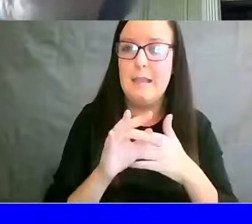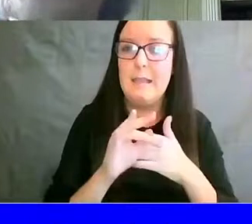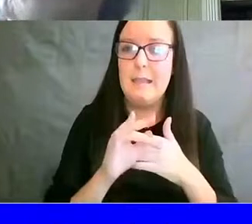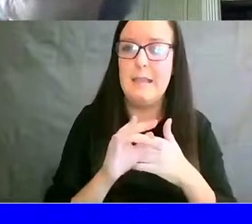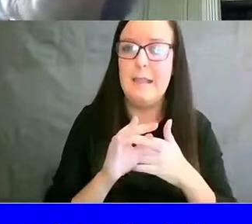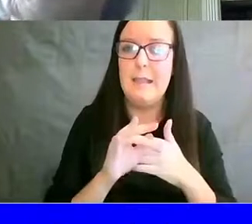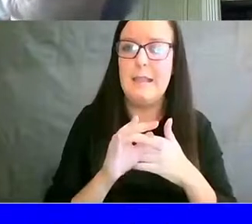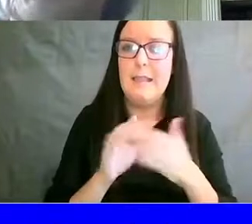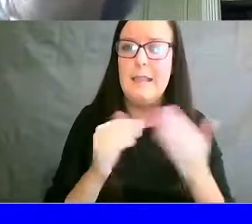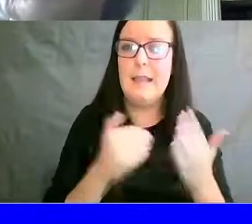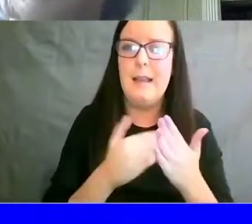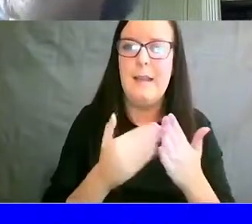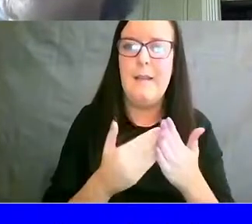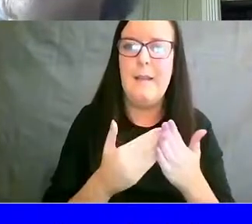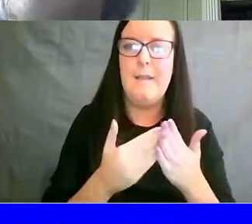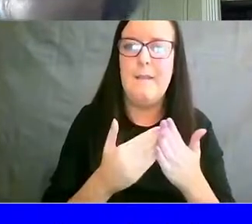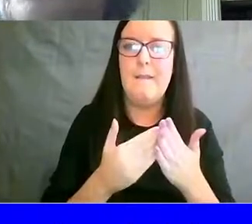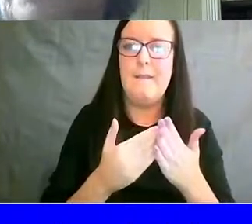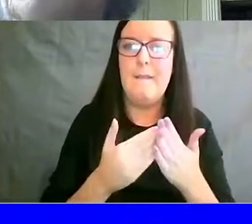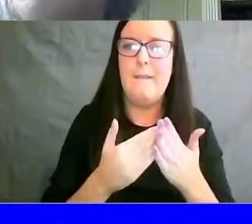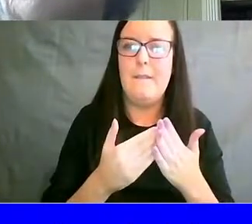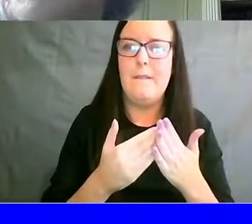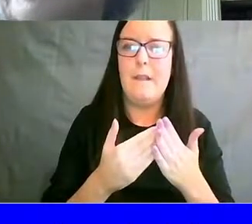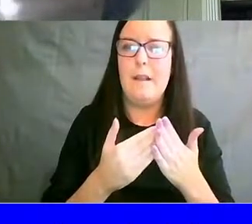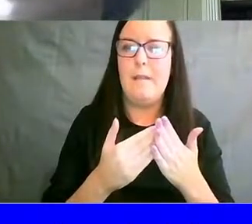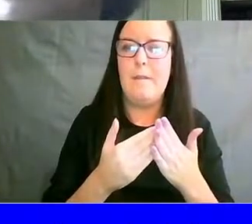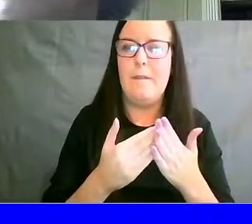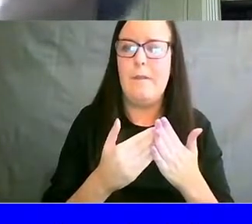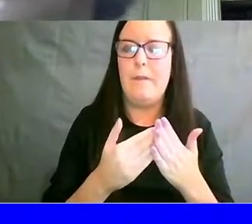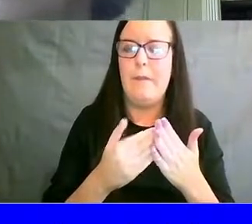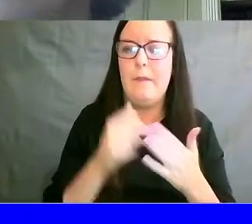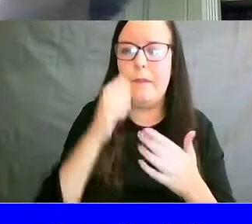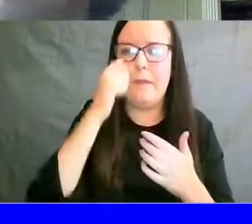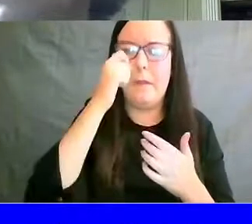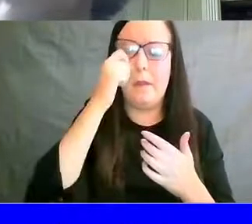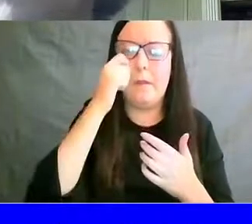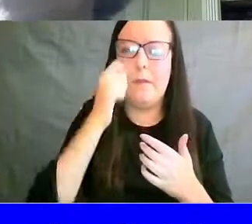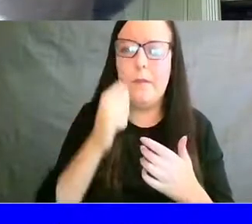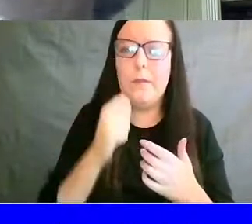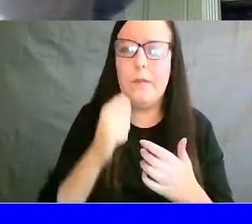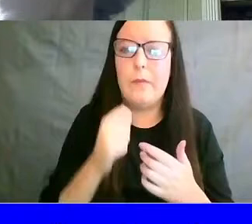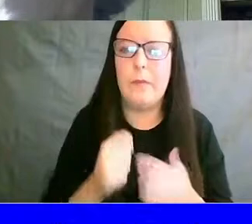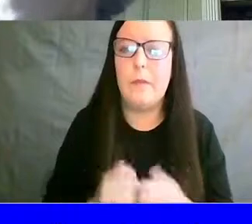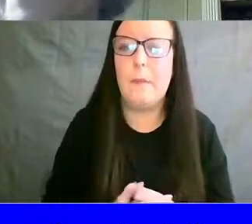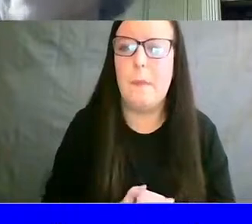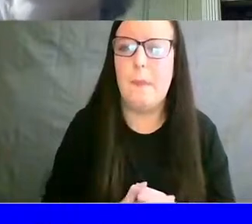through the cracks when they reached the age of 18. I'm still not seeing the slides, but I have